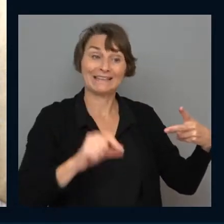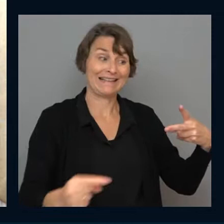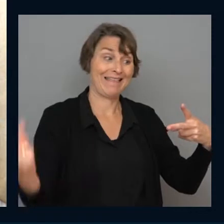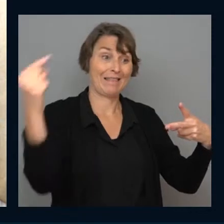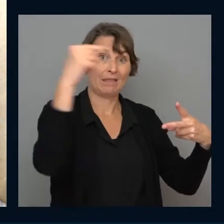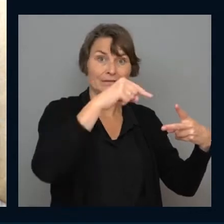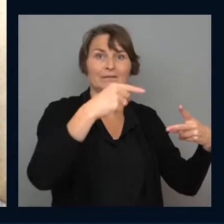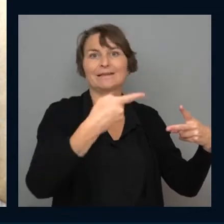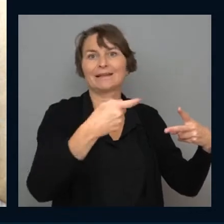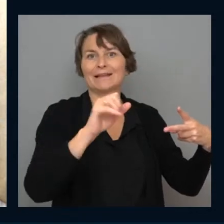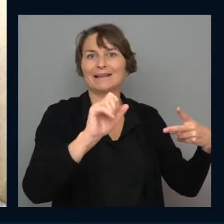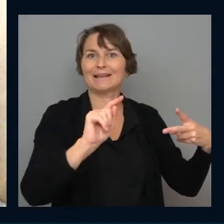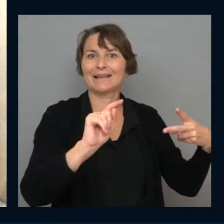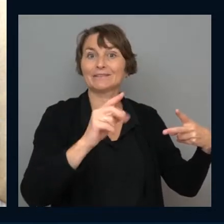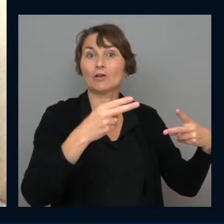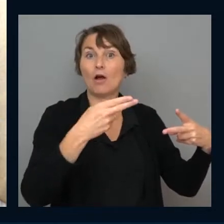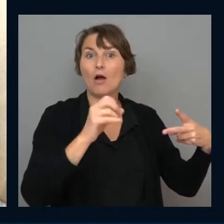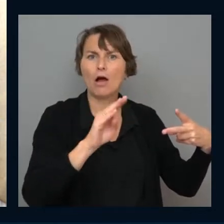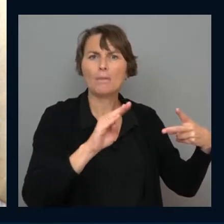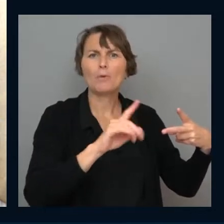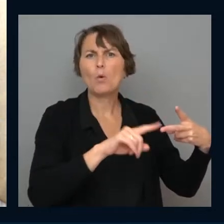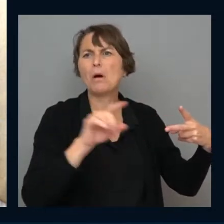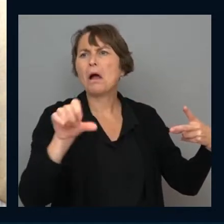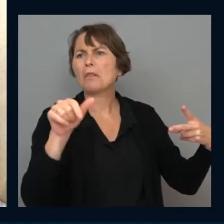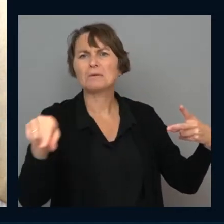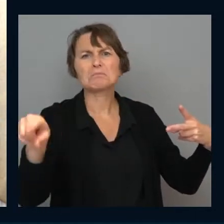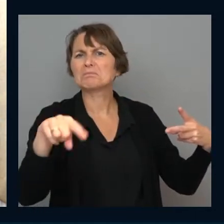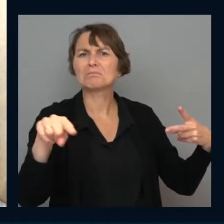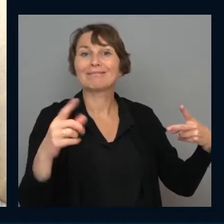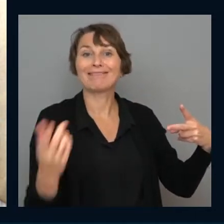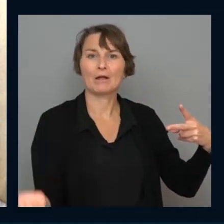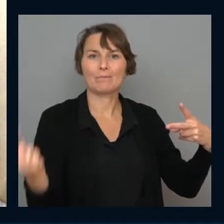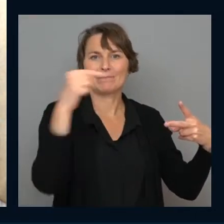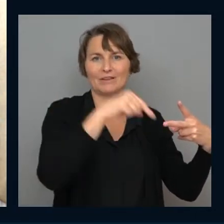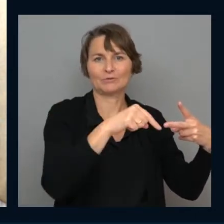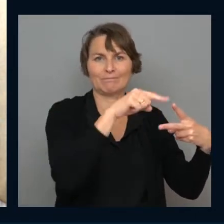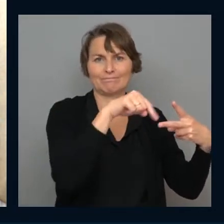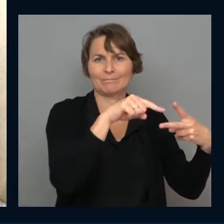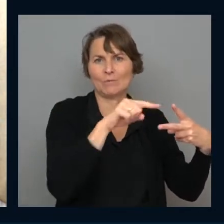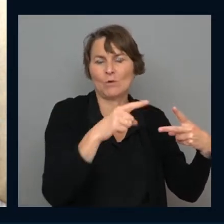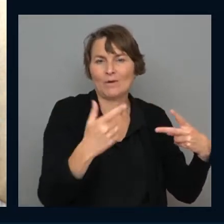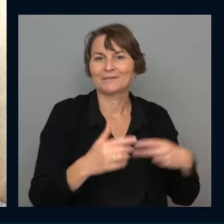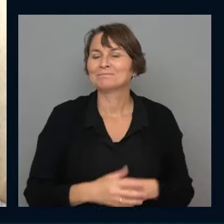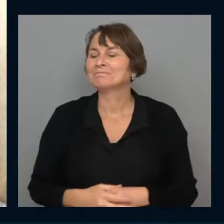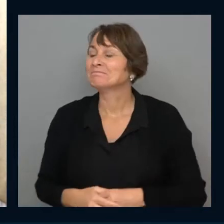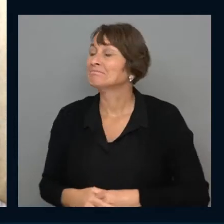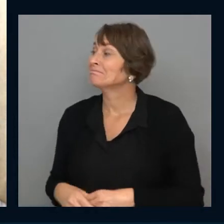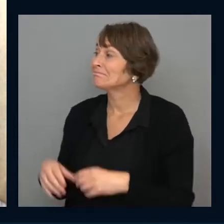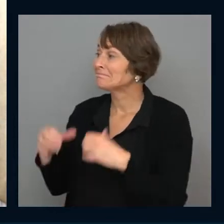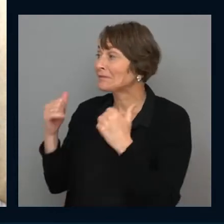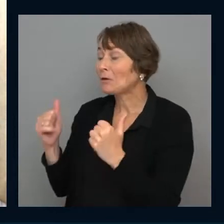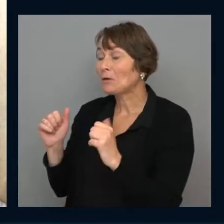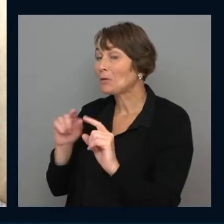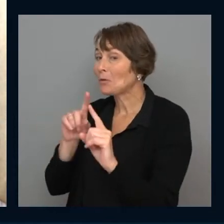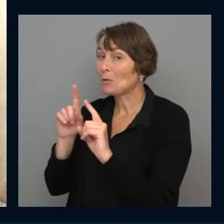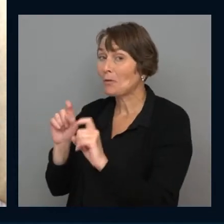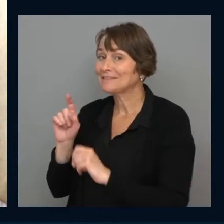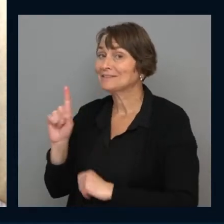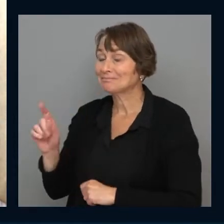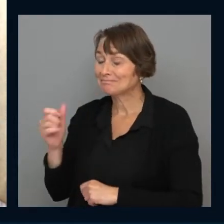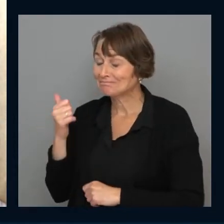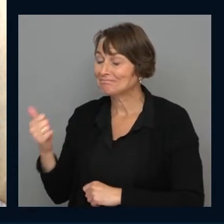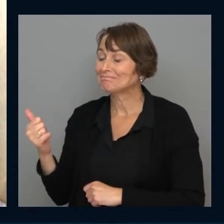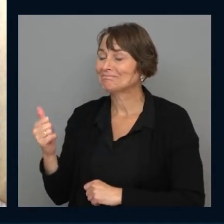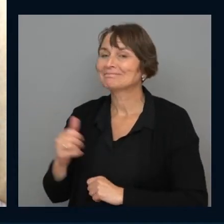maybe resort to Azure DevOps? That's a great question. So first off, I would say,